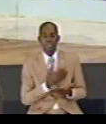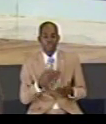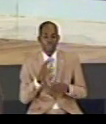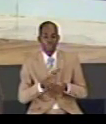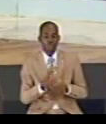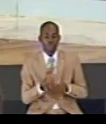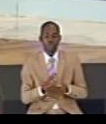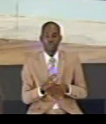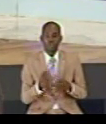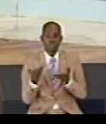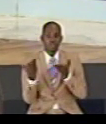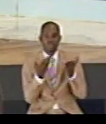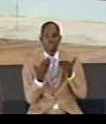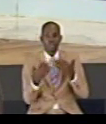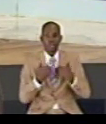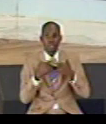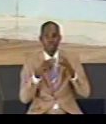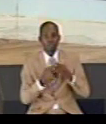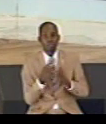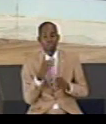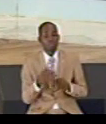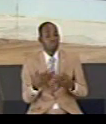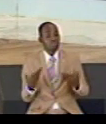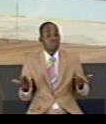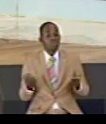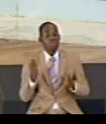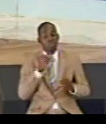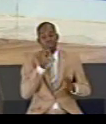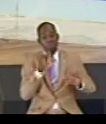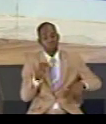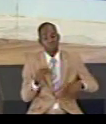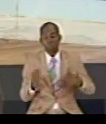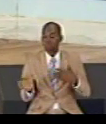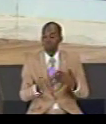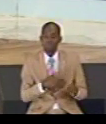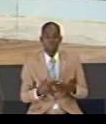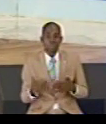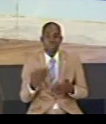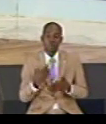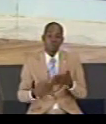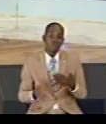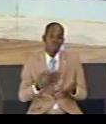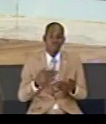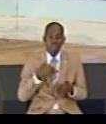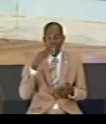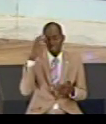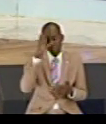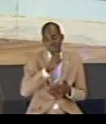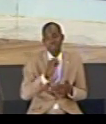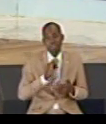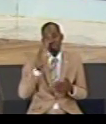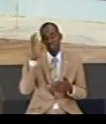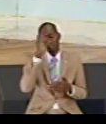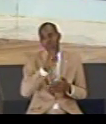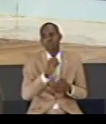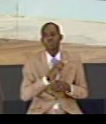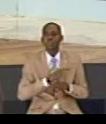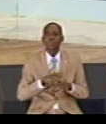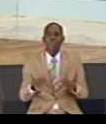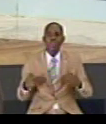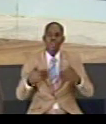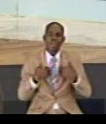started. Whatever I meet, I meet. Whatever I miss, I miss. He doesn't have that attitude.